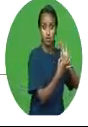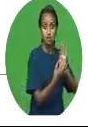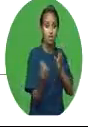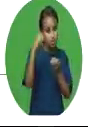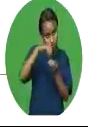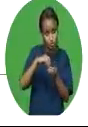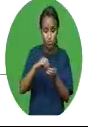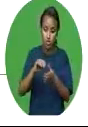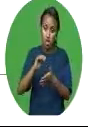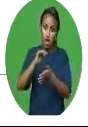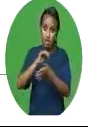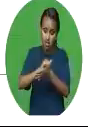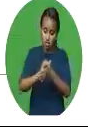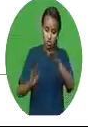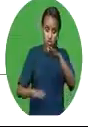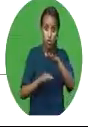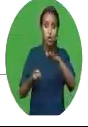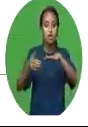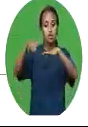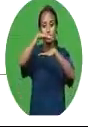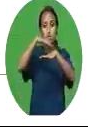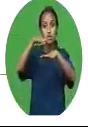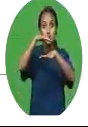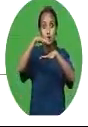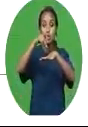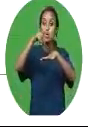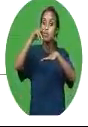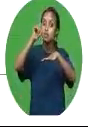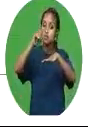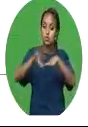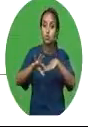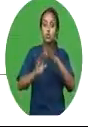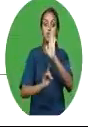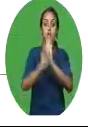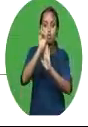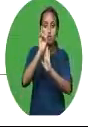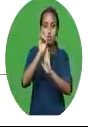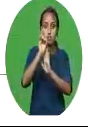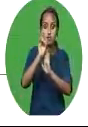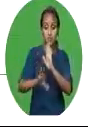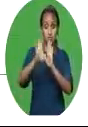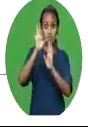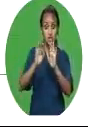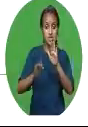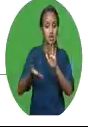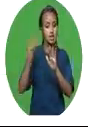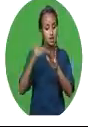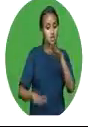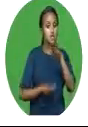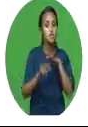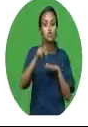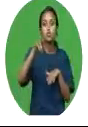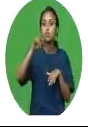Also, attach the lower base and the upper base of the prism to get the development of the entire surface of the